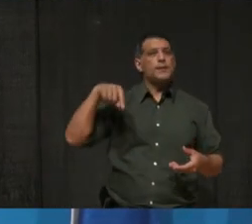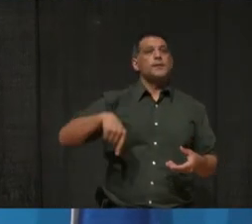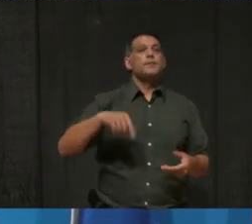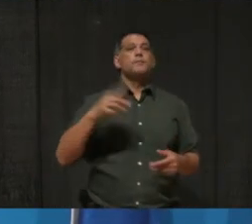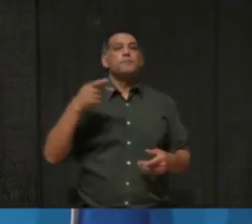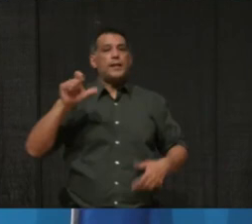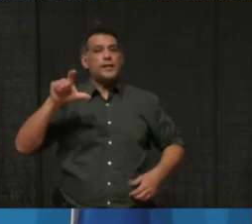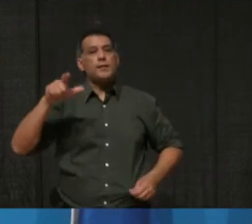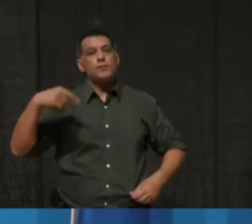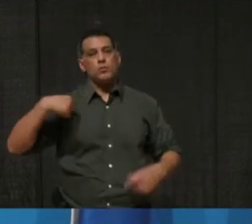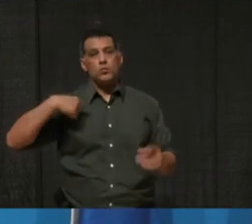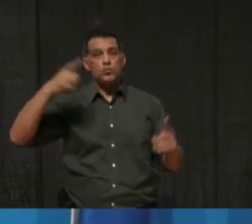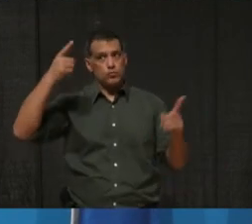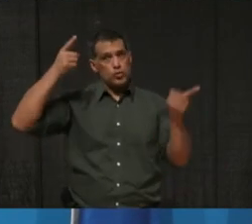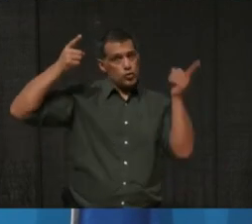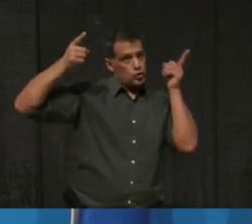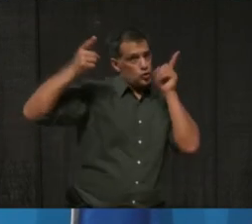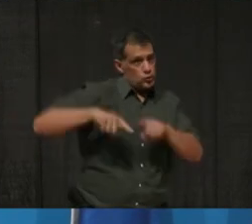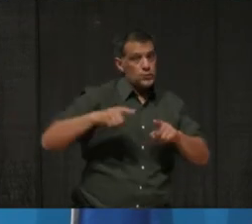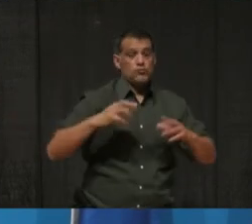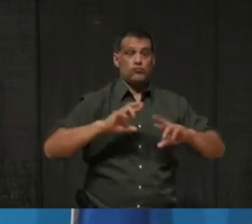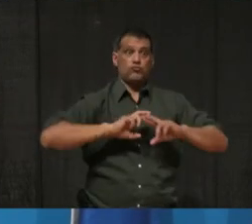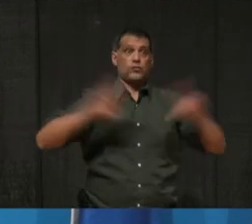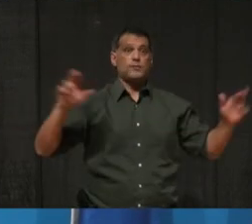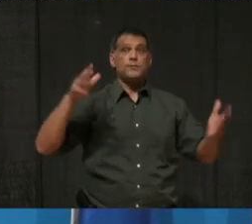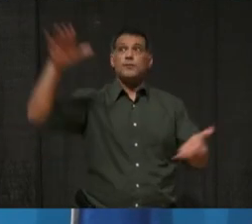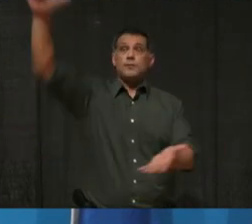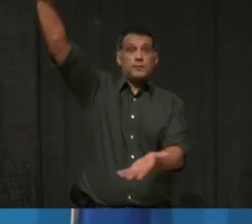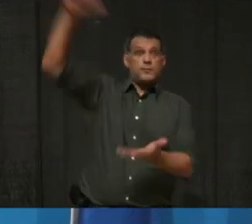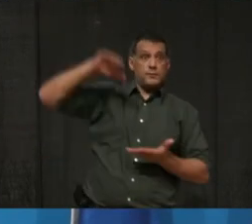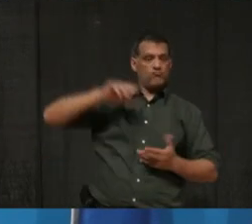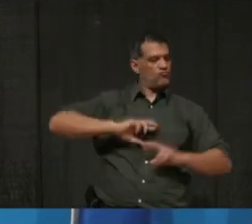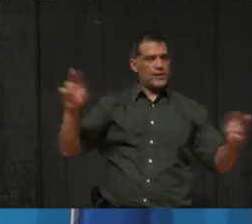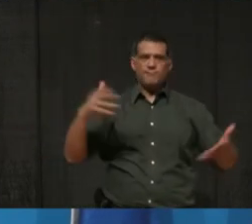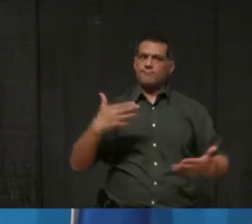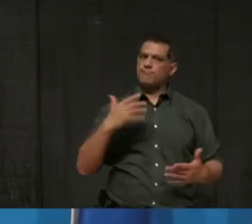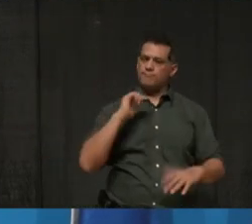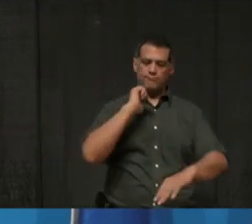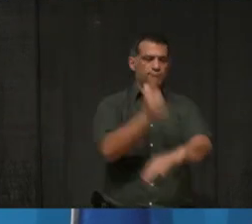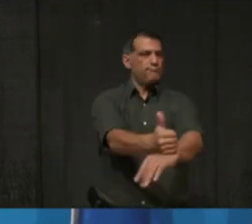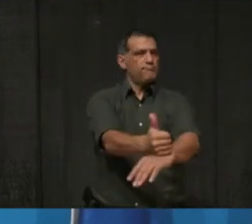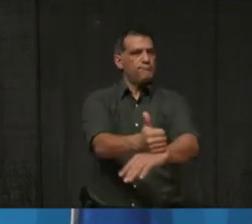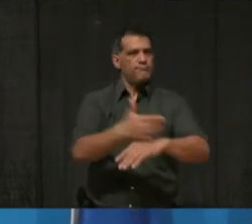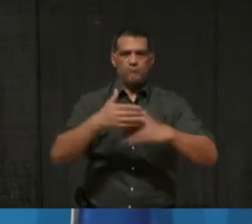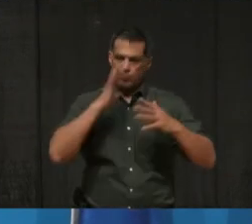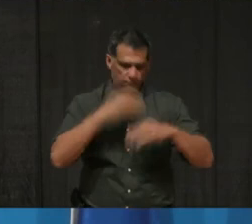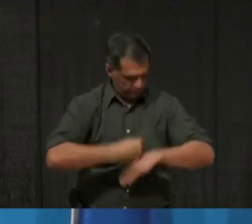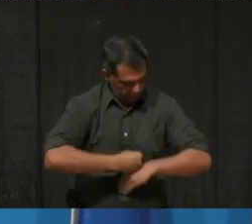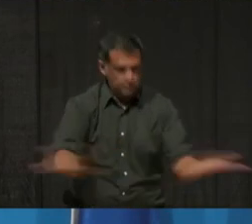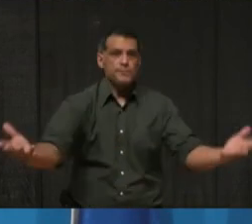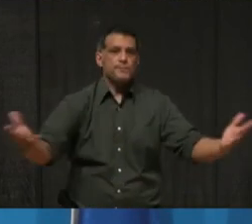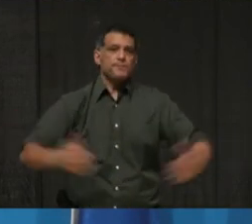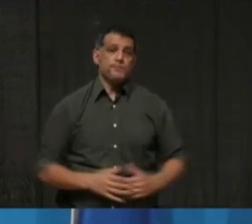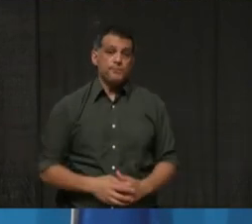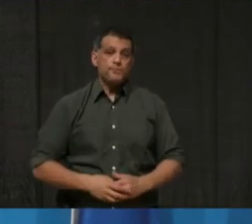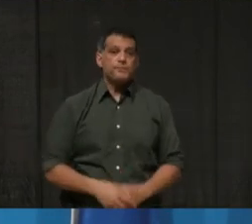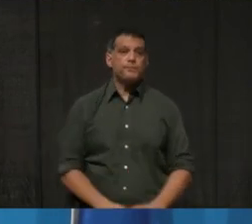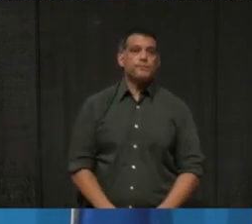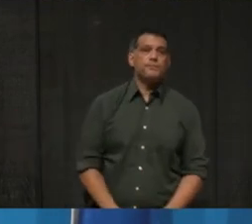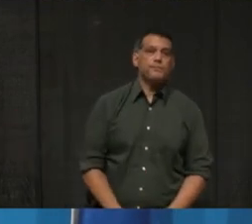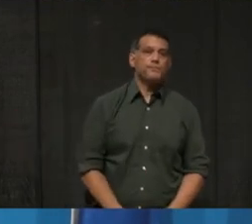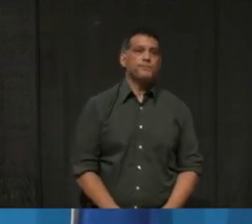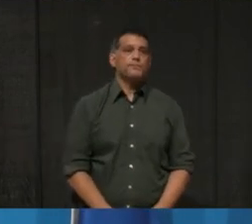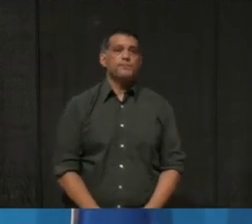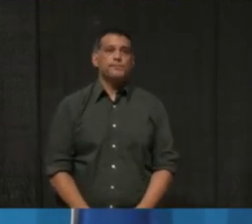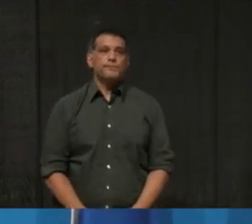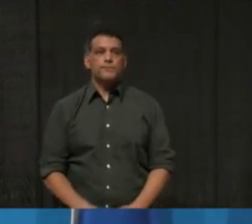partners, are going to be absolutely ready once we have an understanding and a line of sight into when those vaccines are coming. So, there are a lot of factors